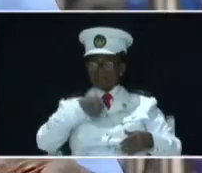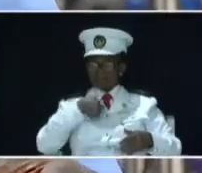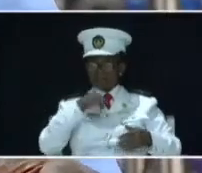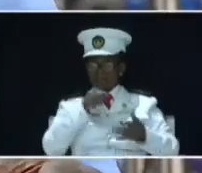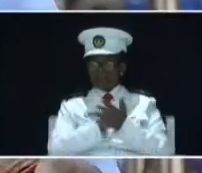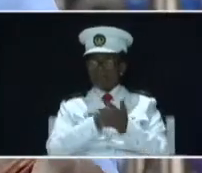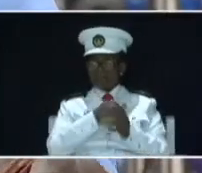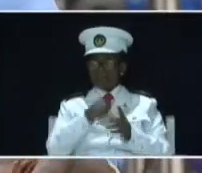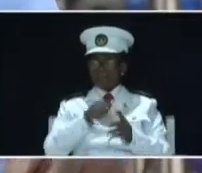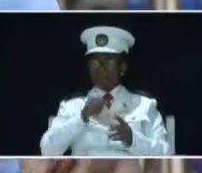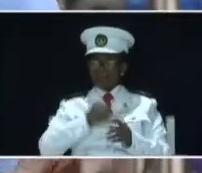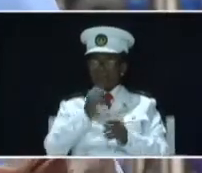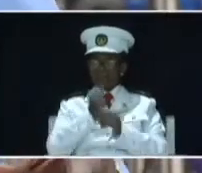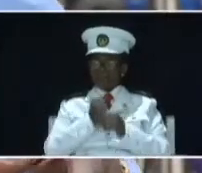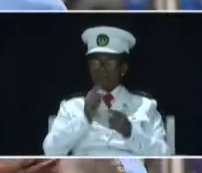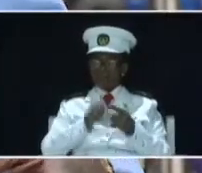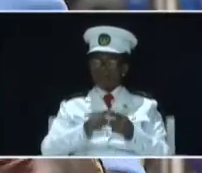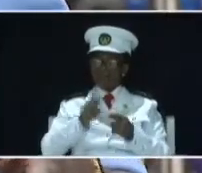prayers there.